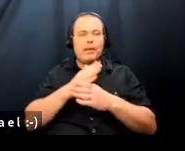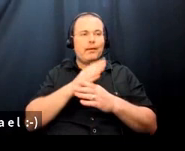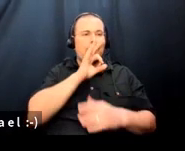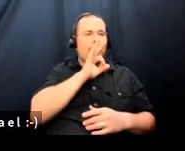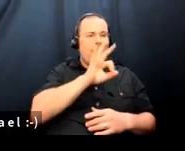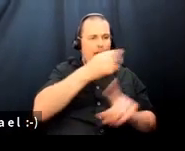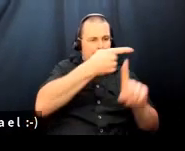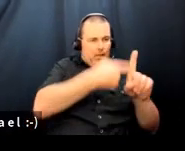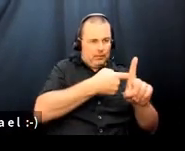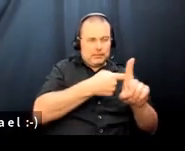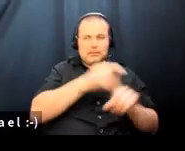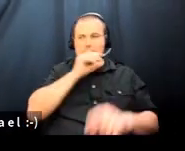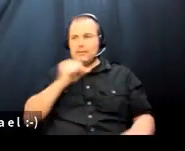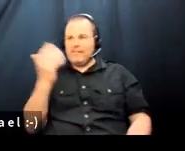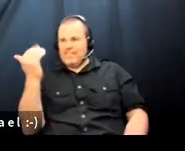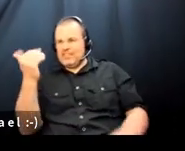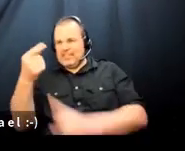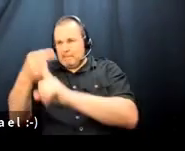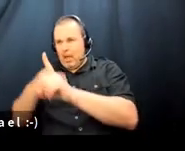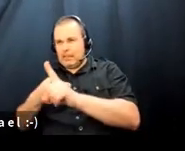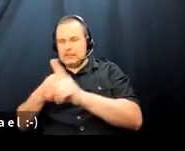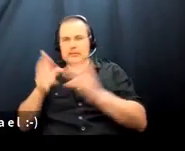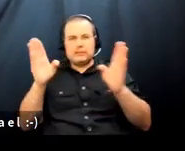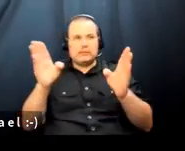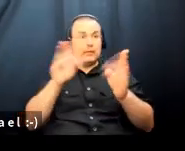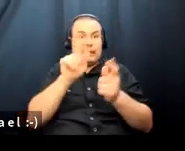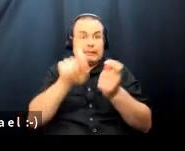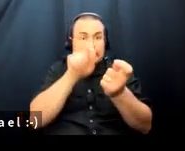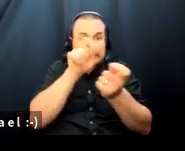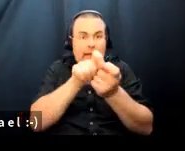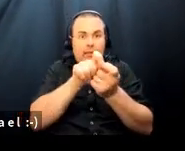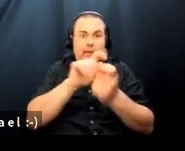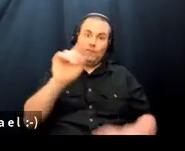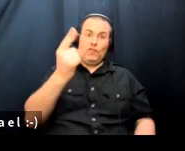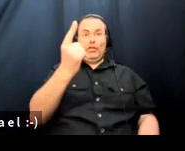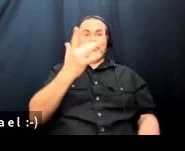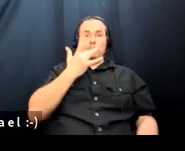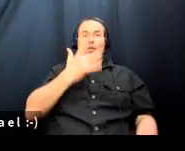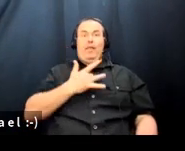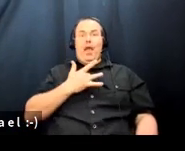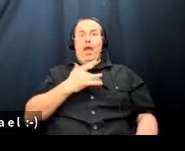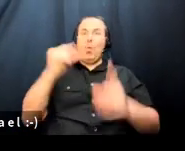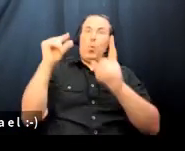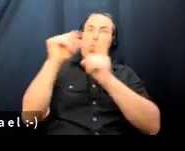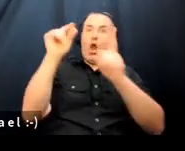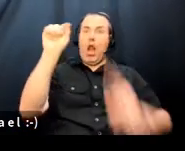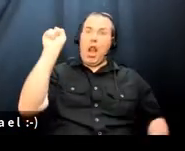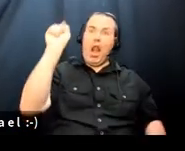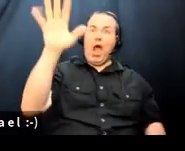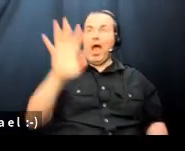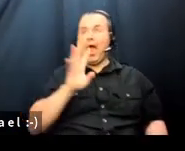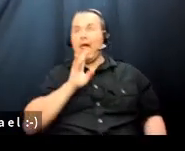months. It's not that it's exactly on their first birthday that they do that. So